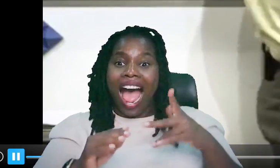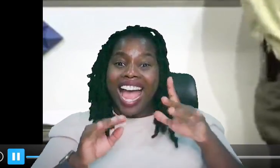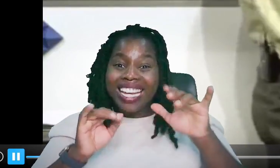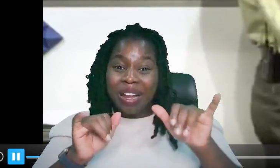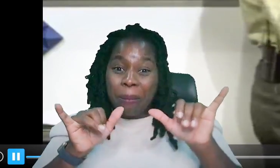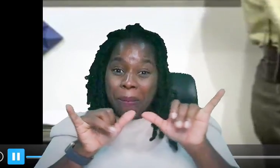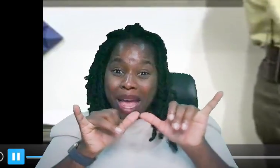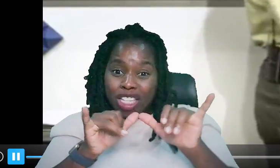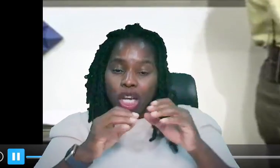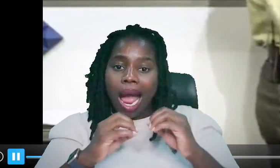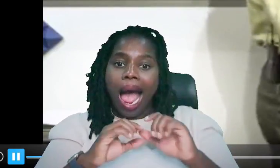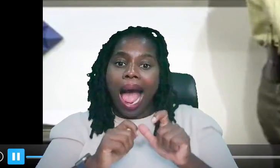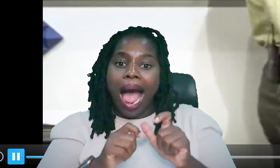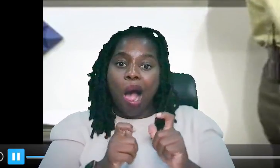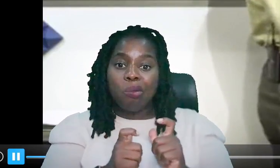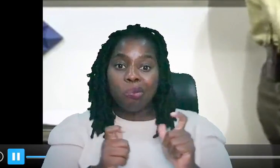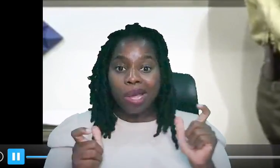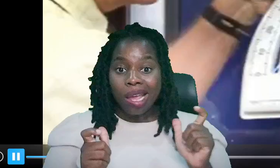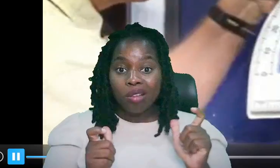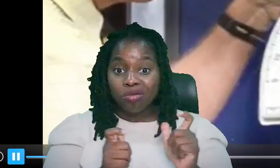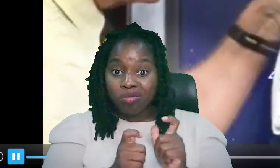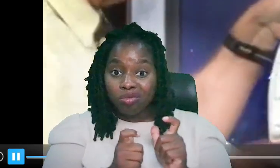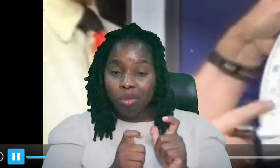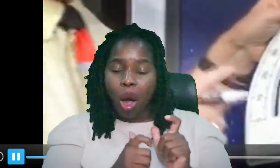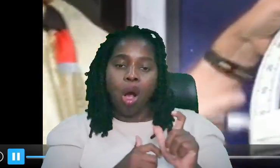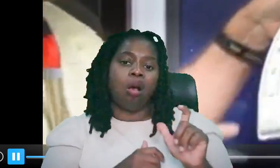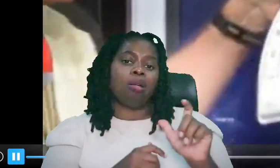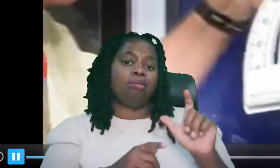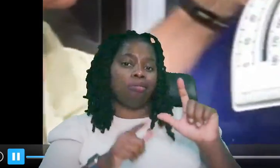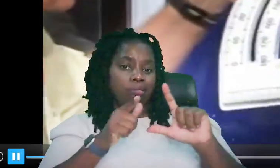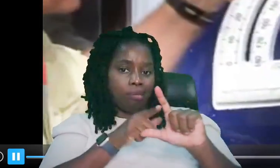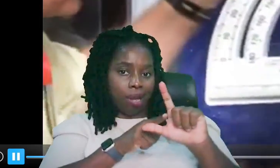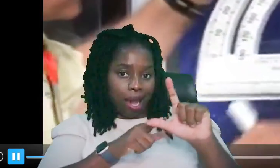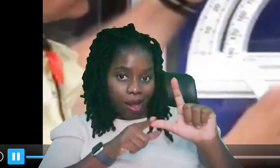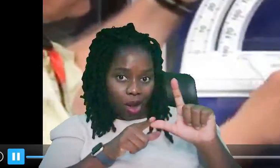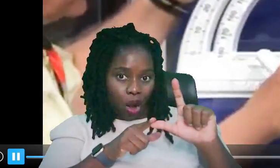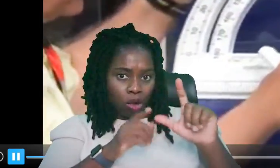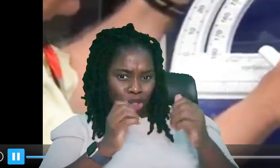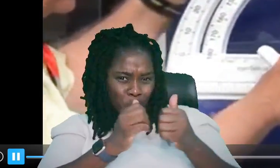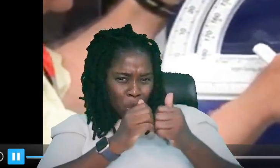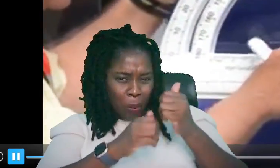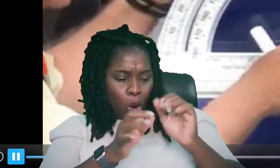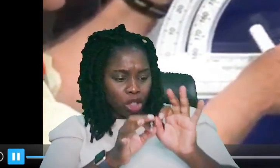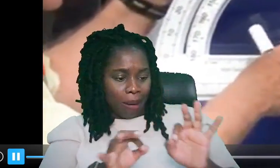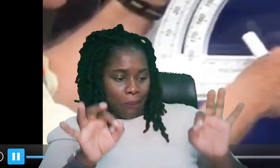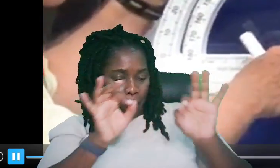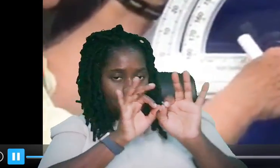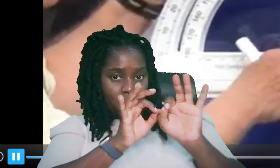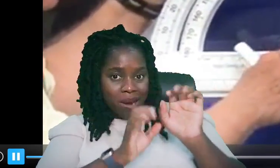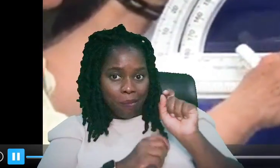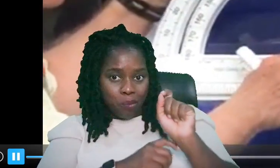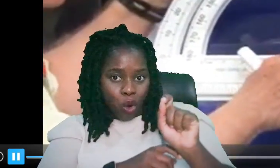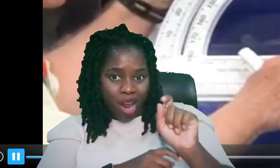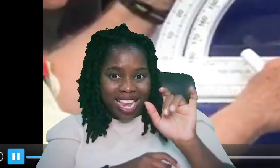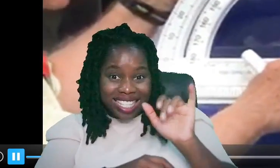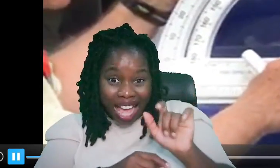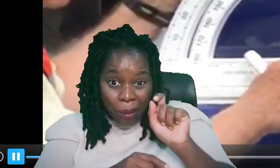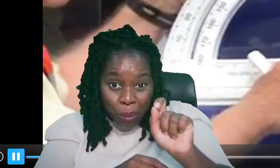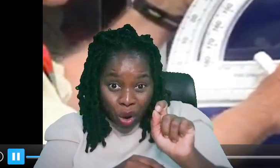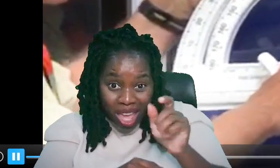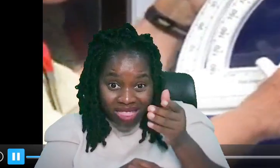to measure how big it is. Now the most important point on a protractor is this point right